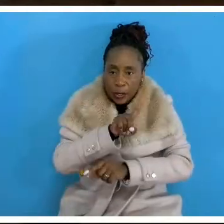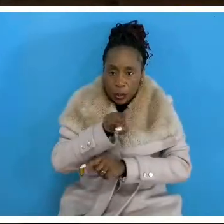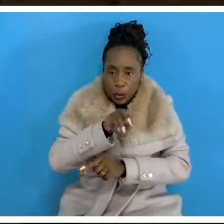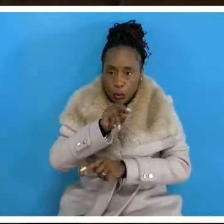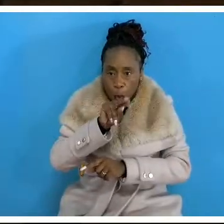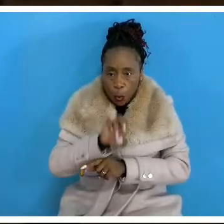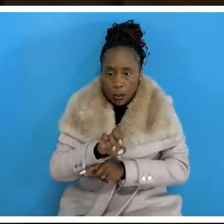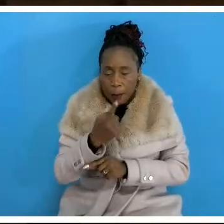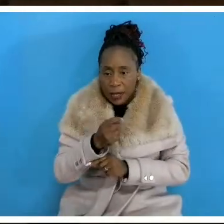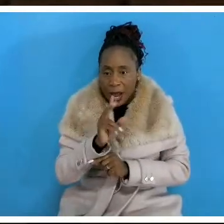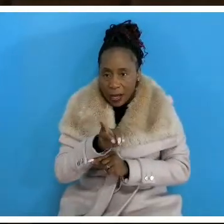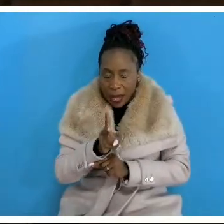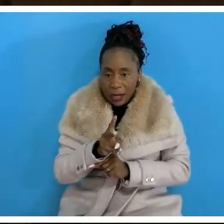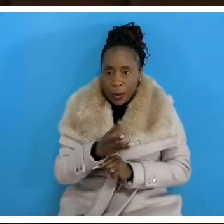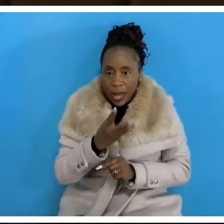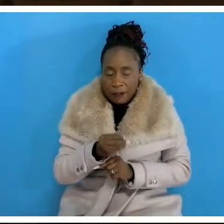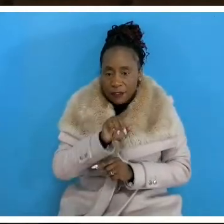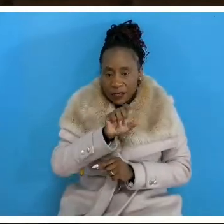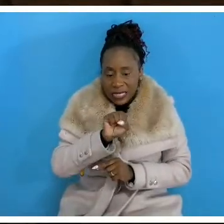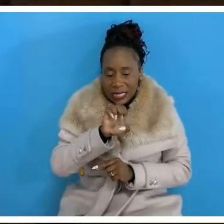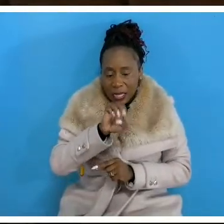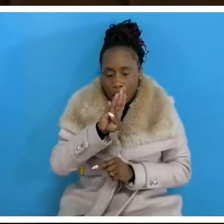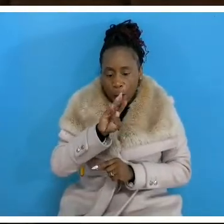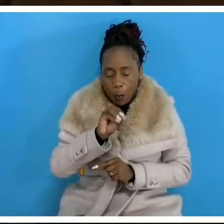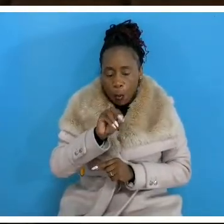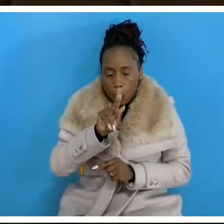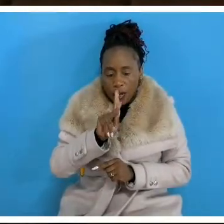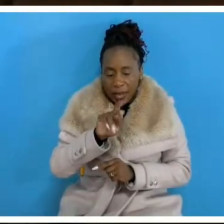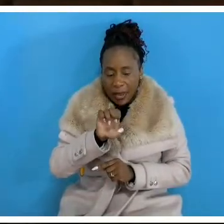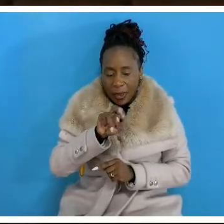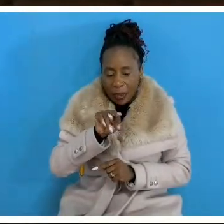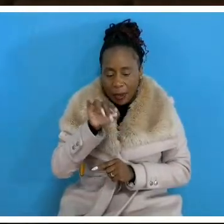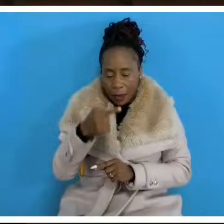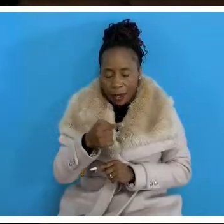one in Sebokeng at VUT. Thank you.